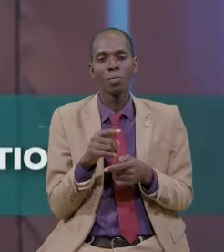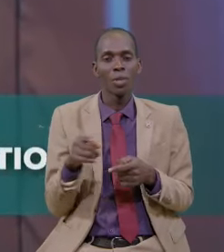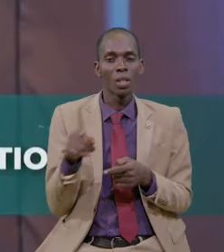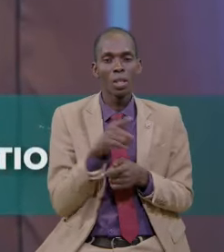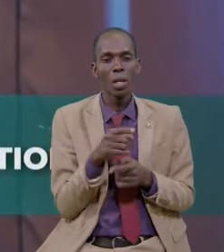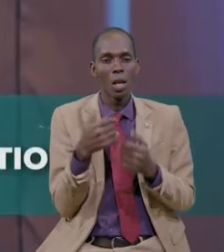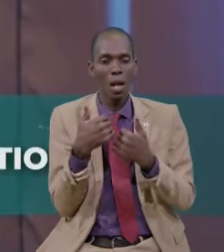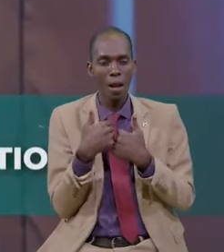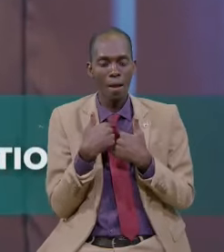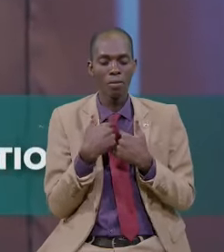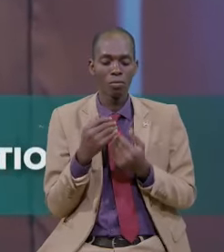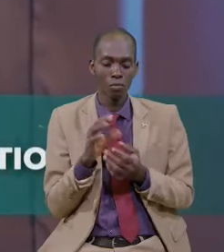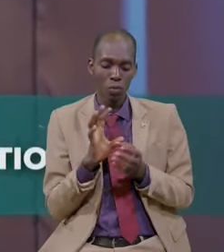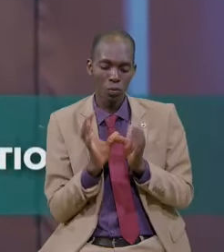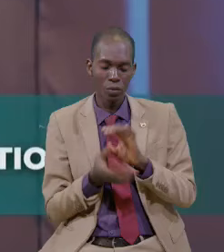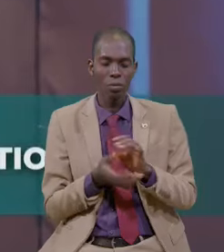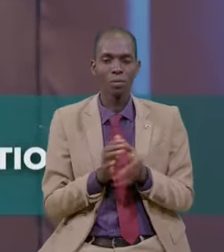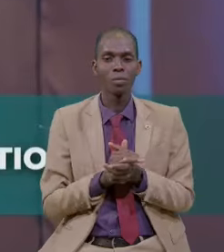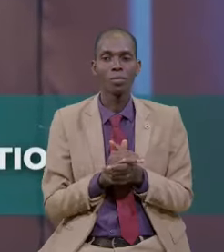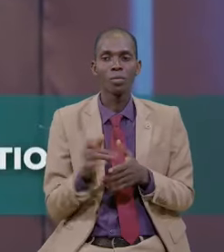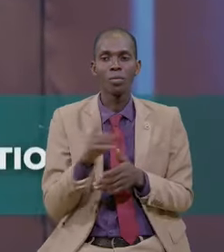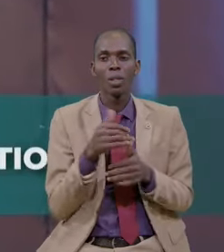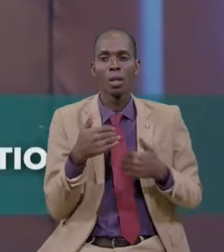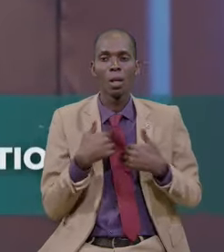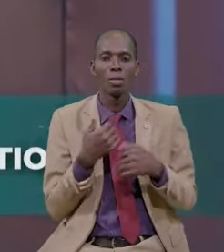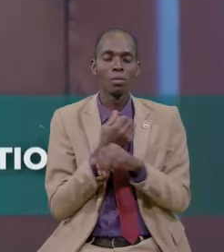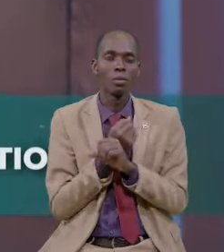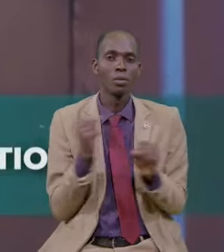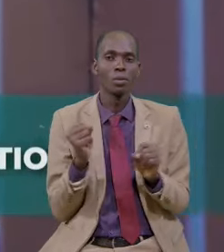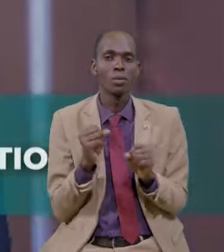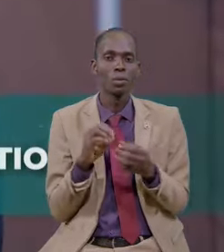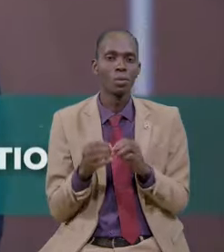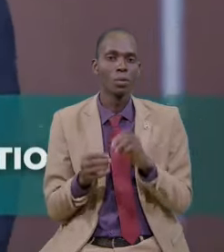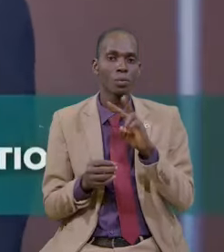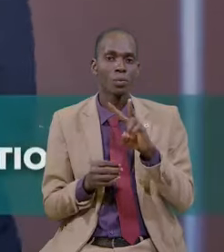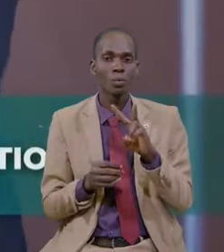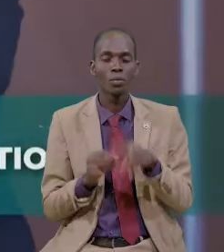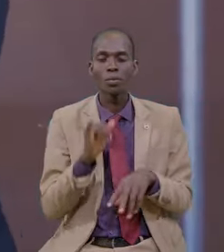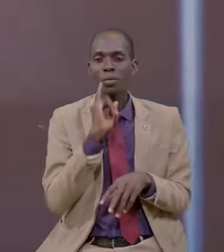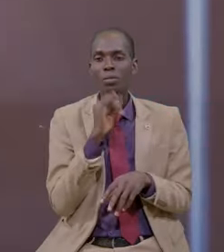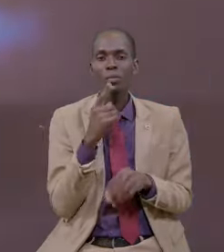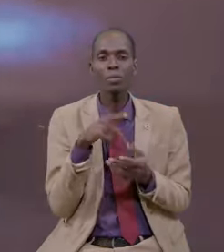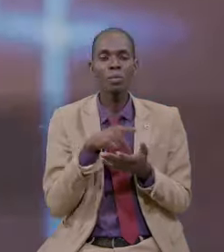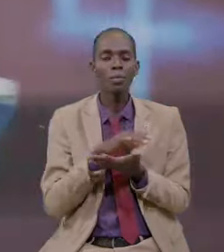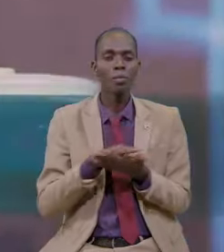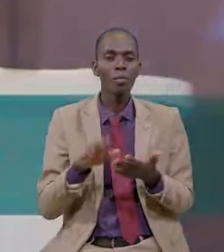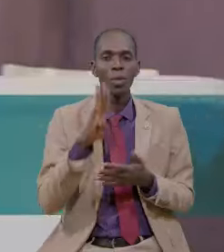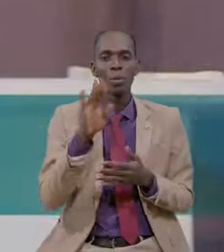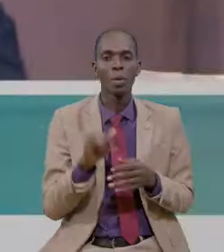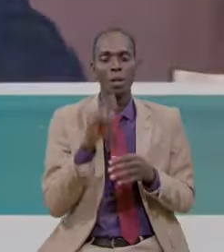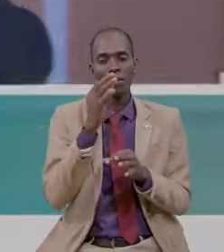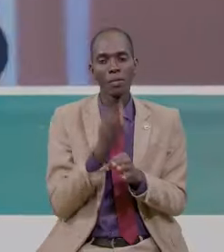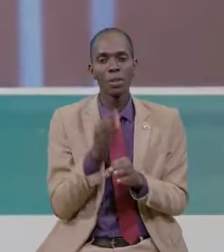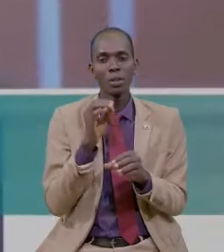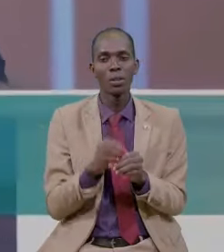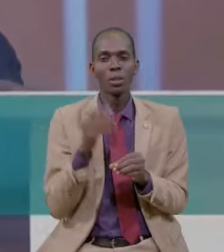conversion, the art salvation. Number two is the purity by faith